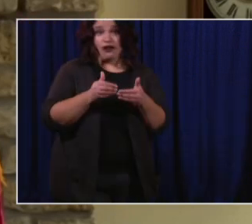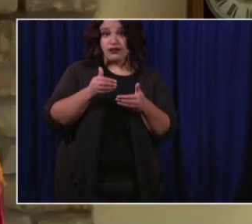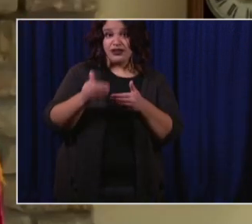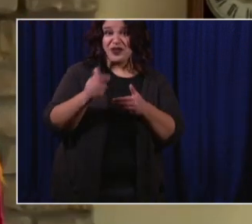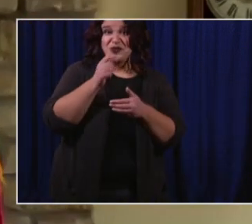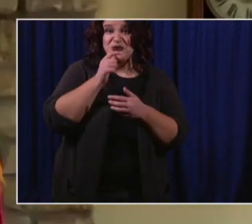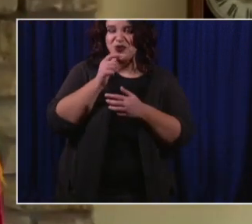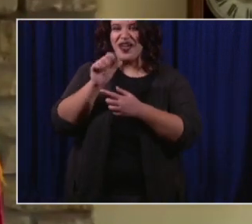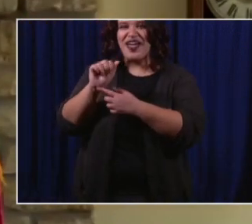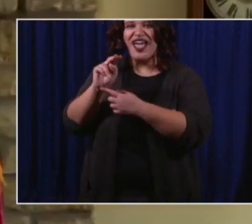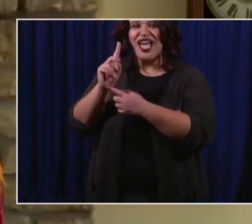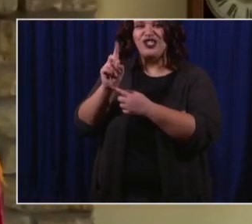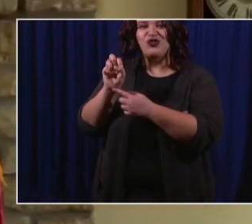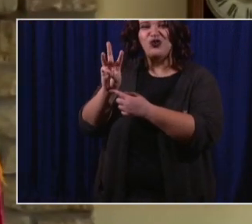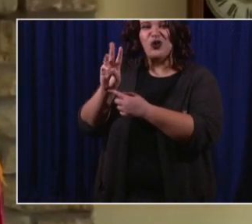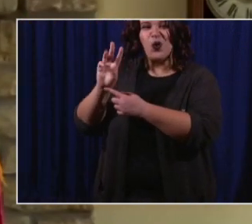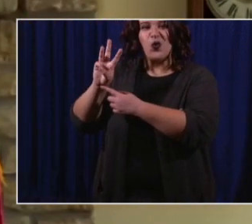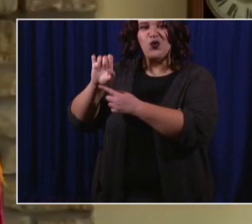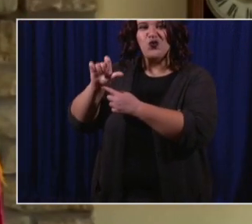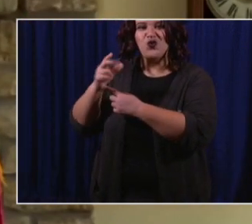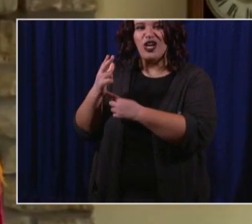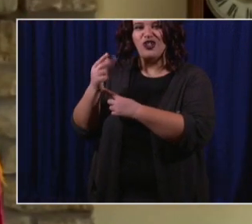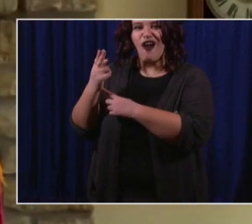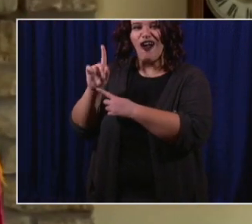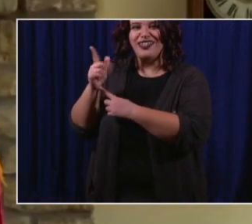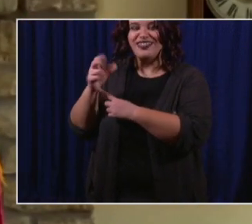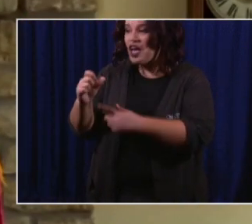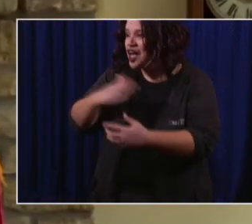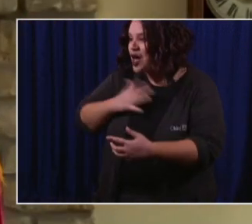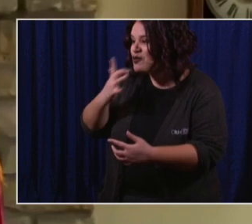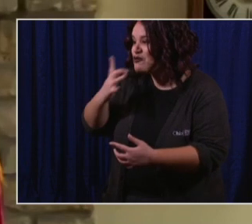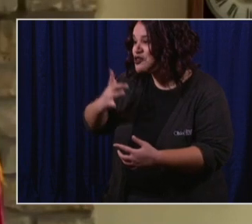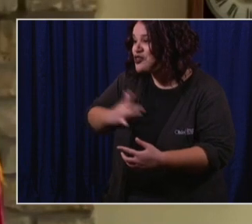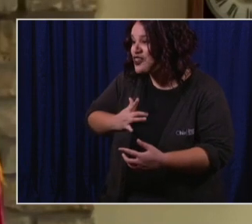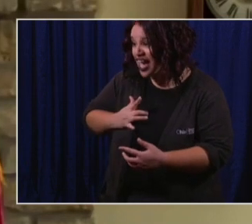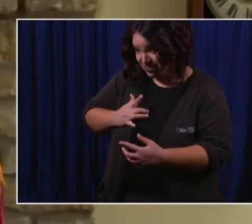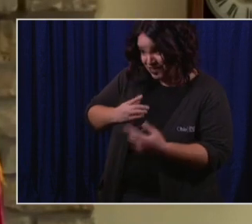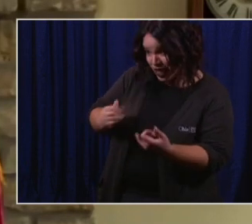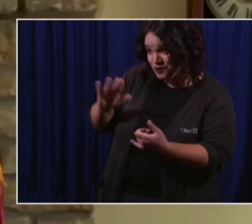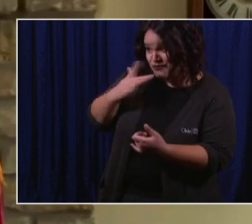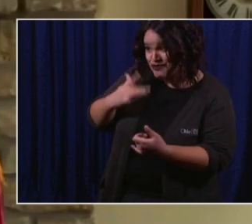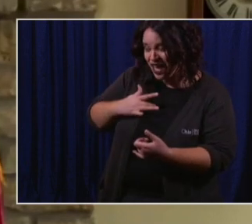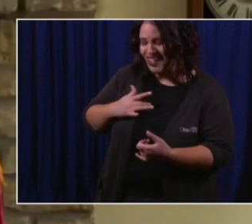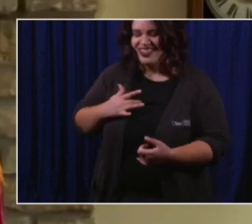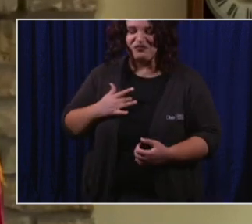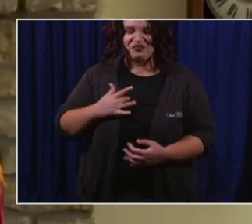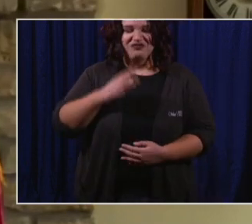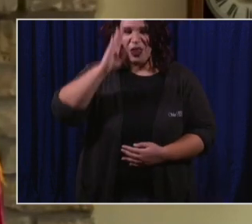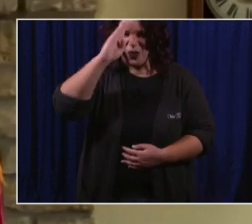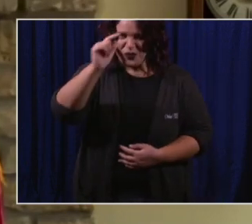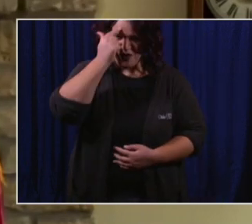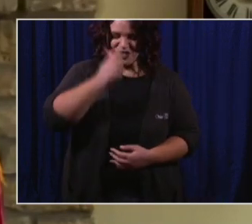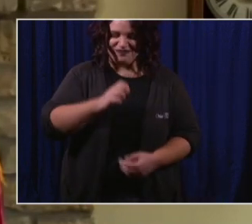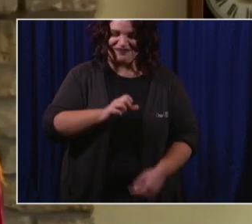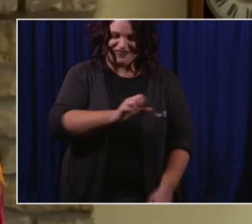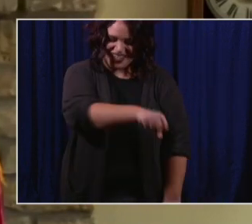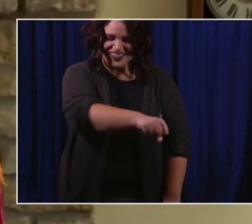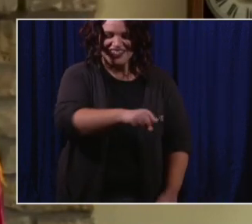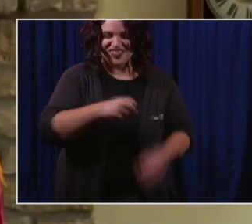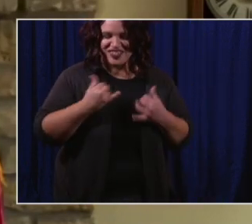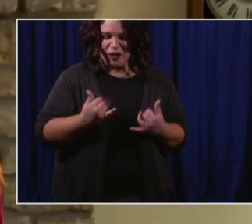Happy birthday, Andrew. I hear it might be your birthday today. Hi, Governor. It is. Thank you very much. I really appreciate that.